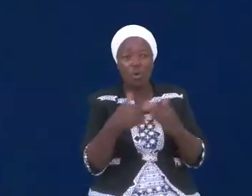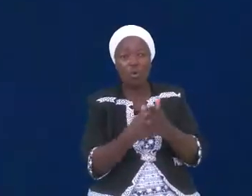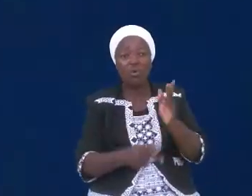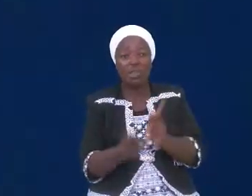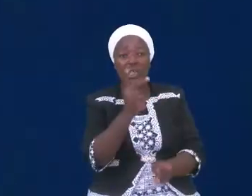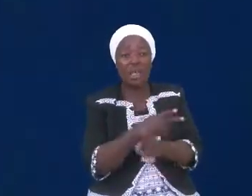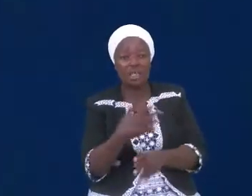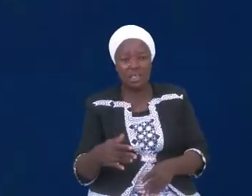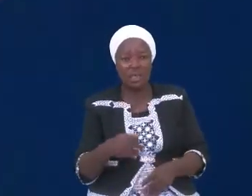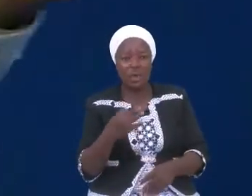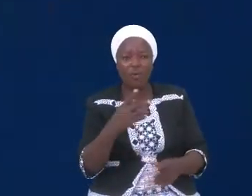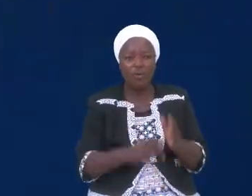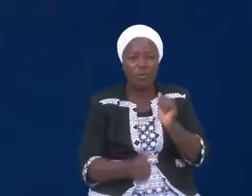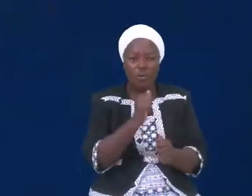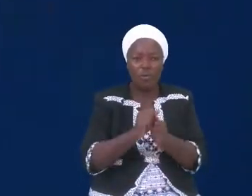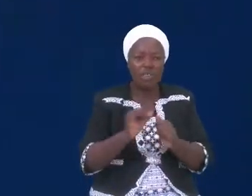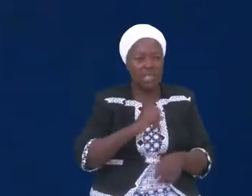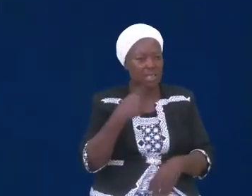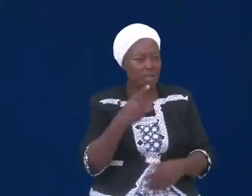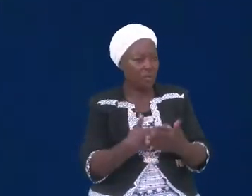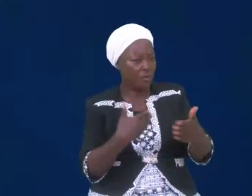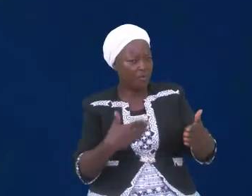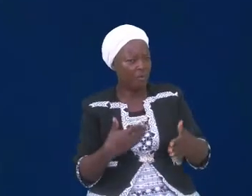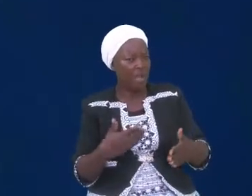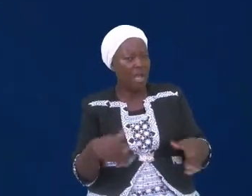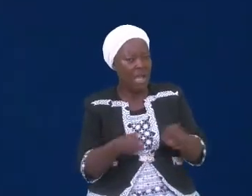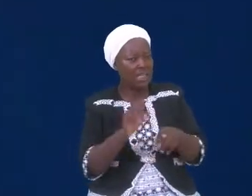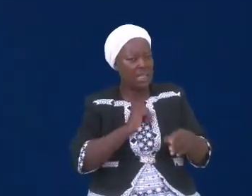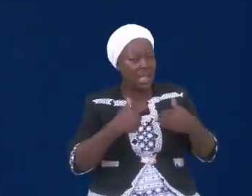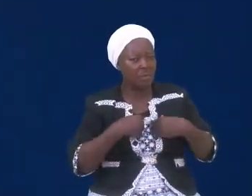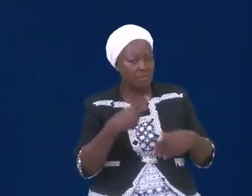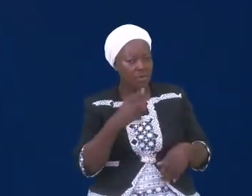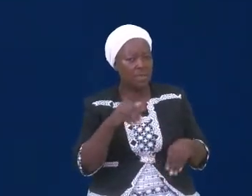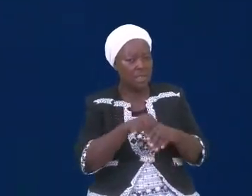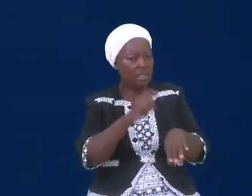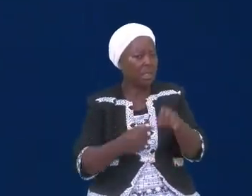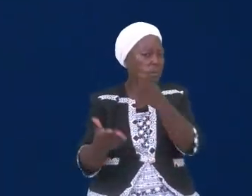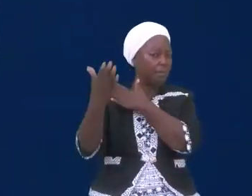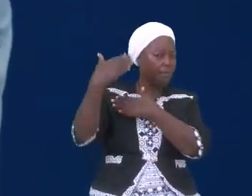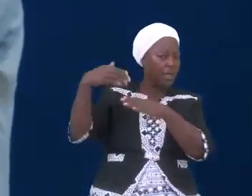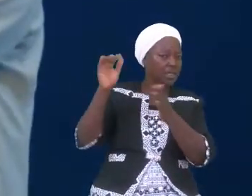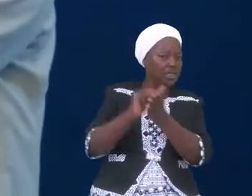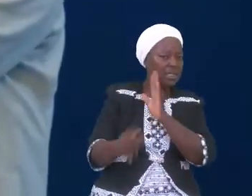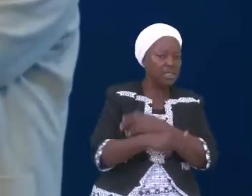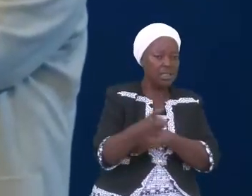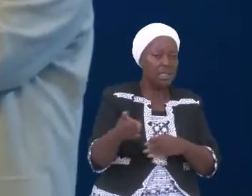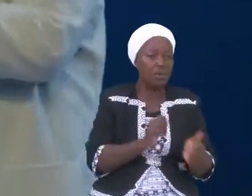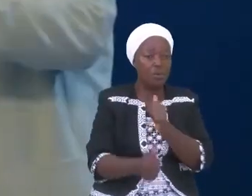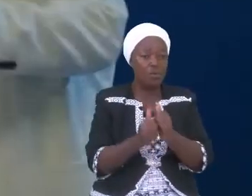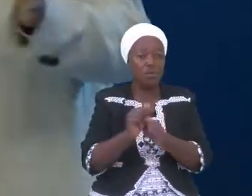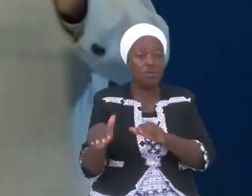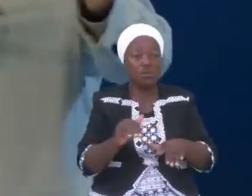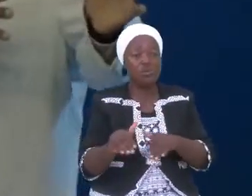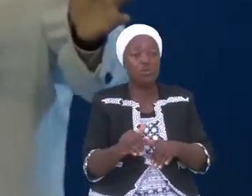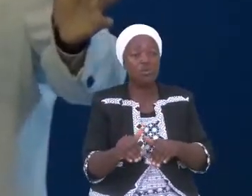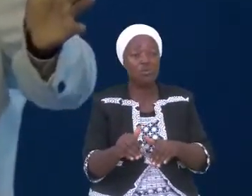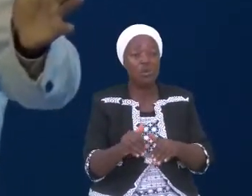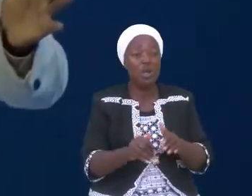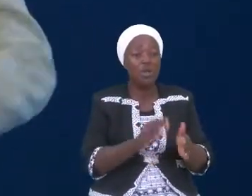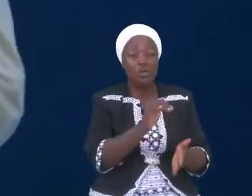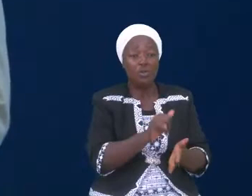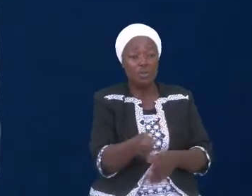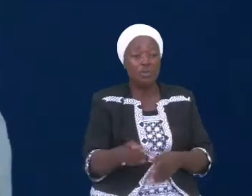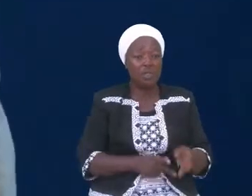have told you in time past, that they which do such